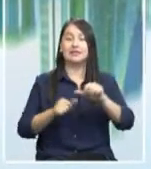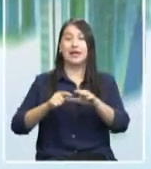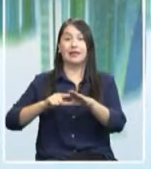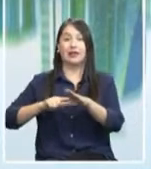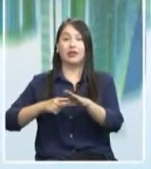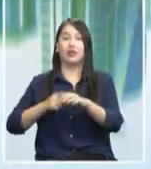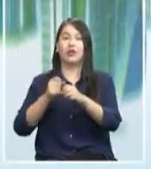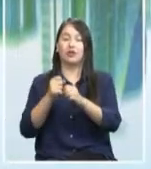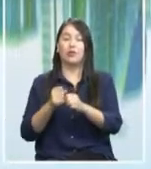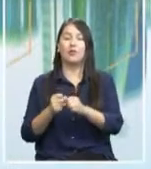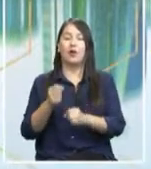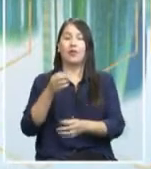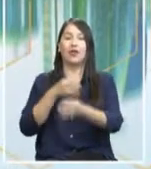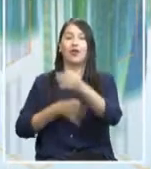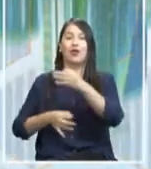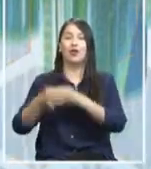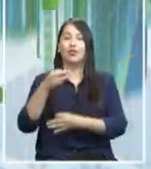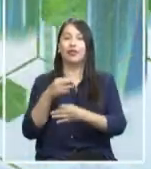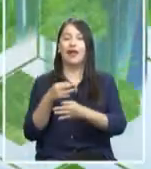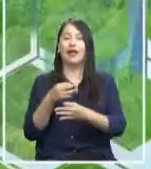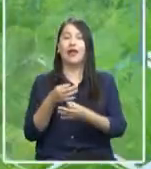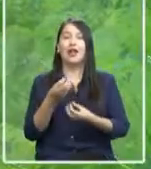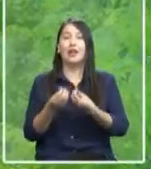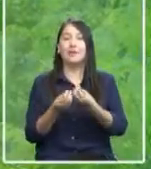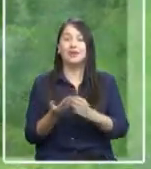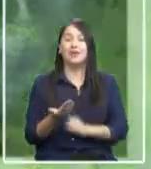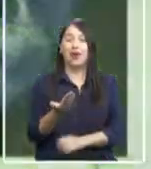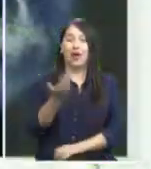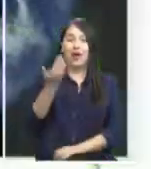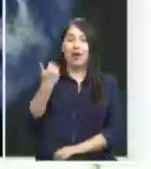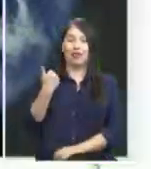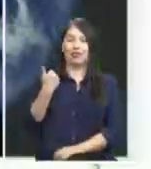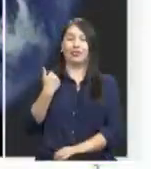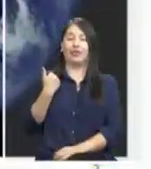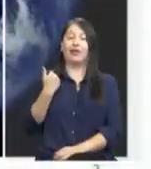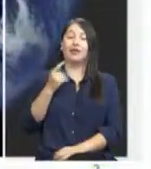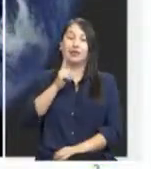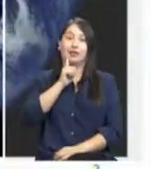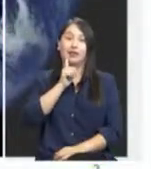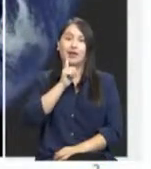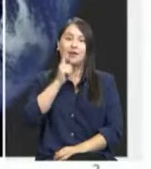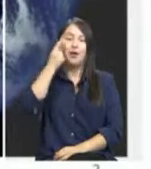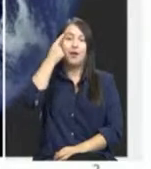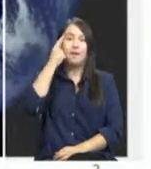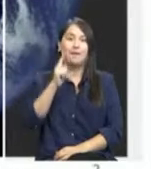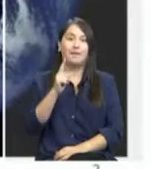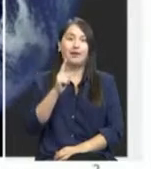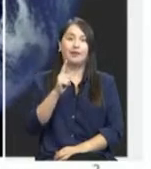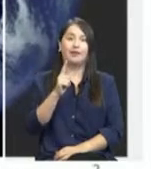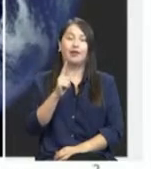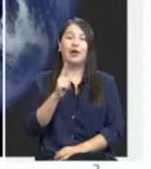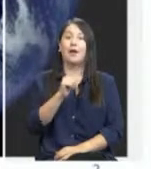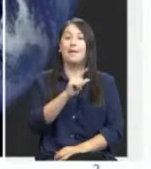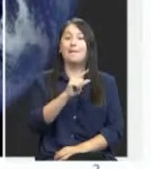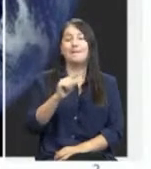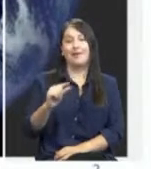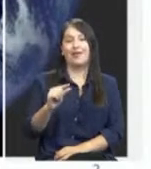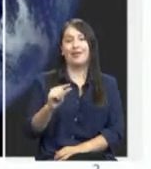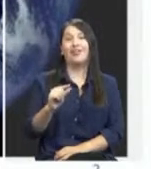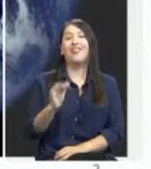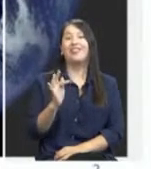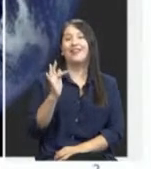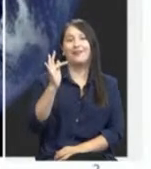is behind us, but maybe less so about the future. But just to situate ourselves historically, there are many of